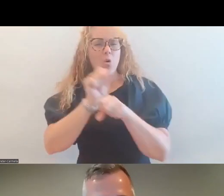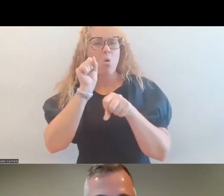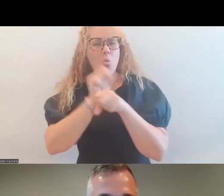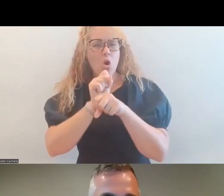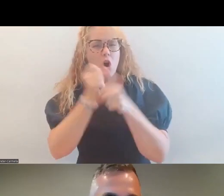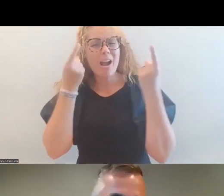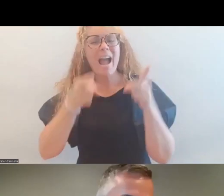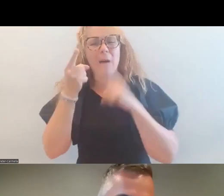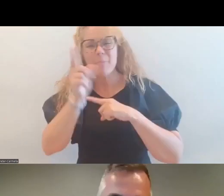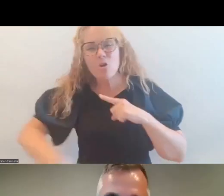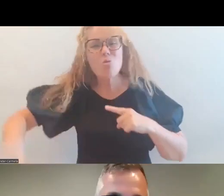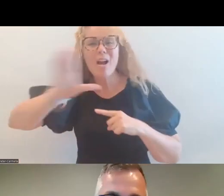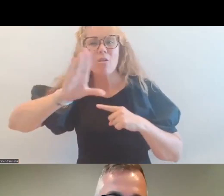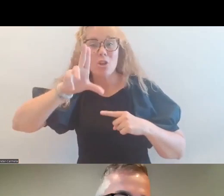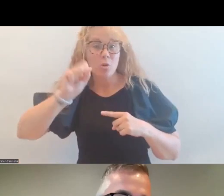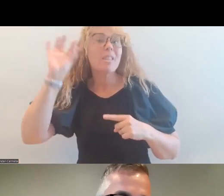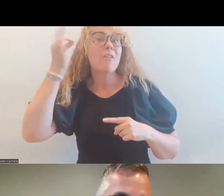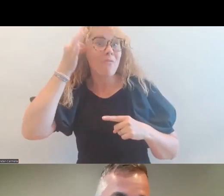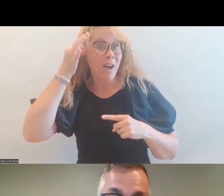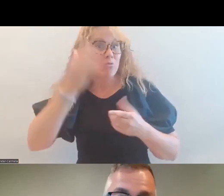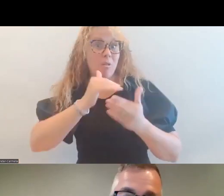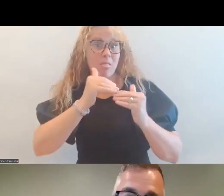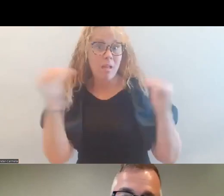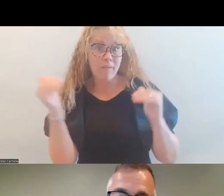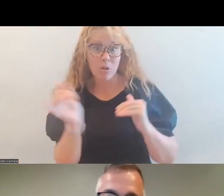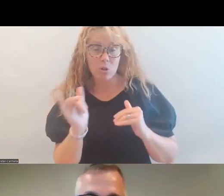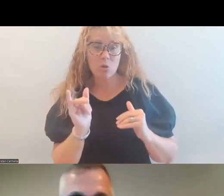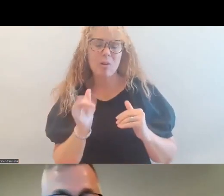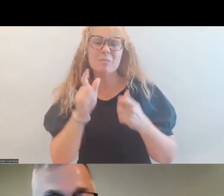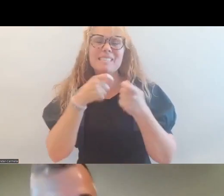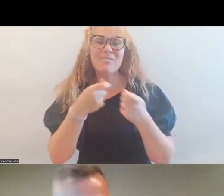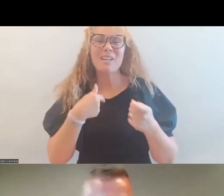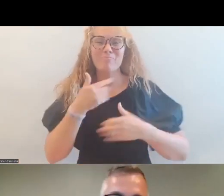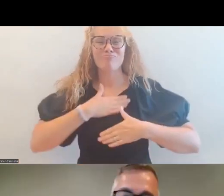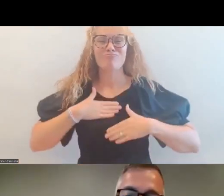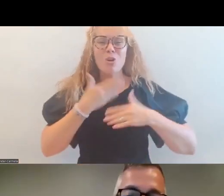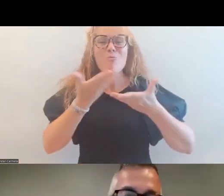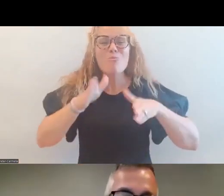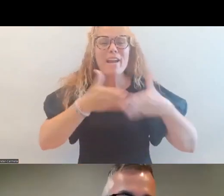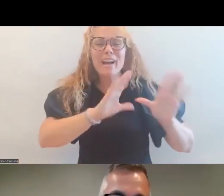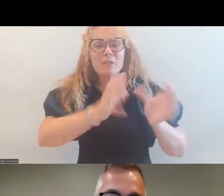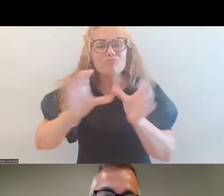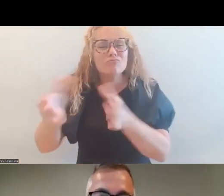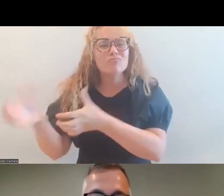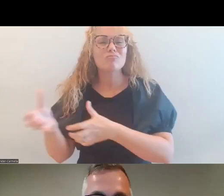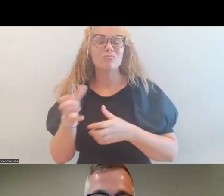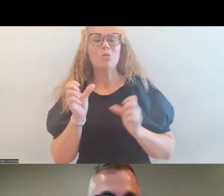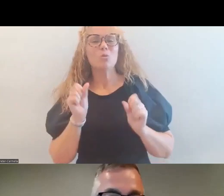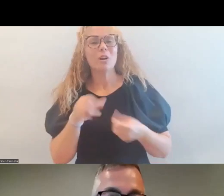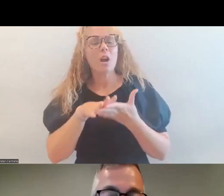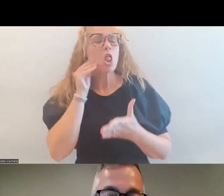the country, certainly at the federal level, but then I particularly enjoyed the breakout sessions where we got to learn from